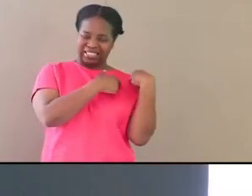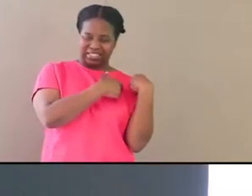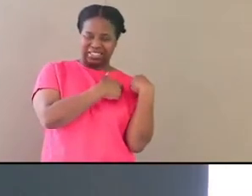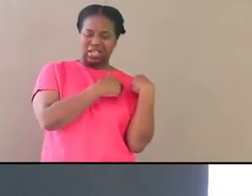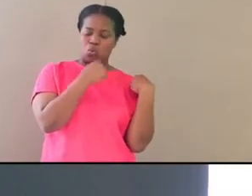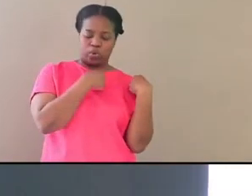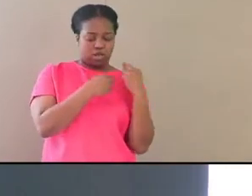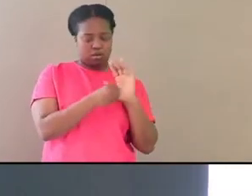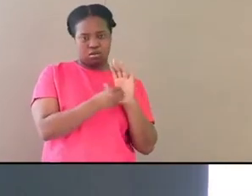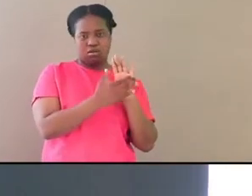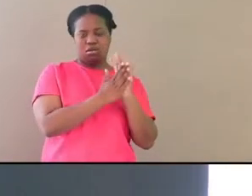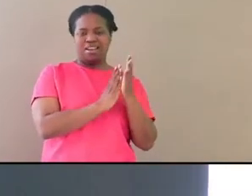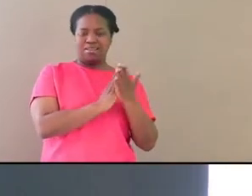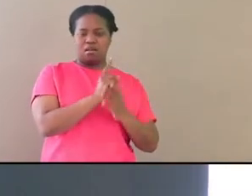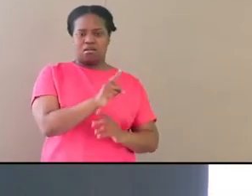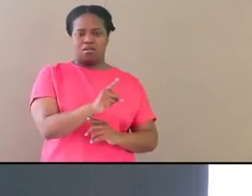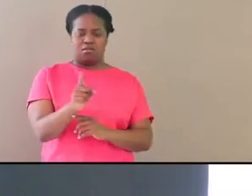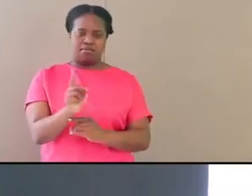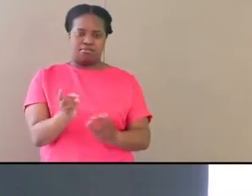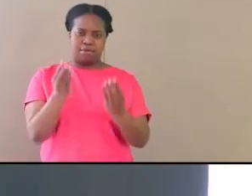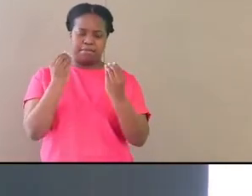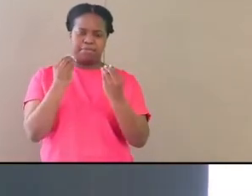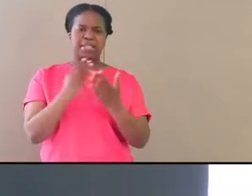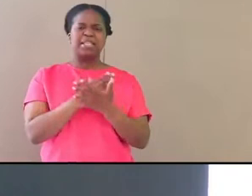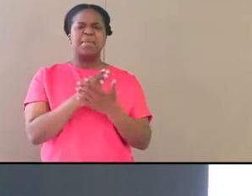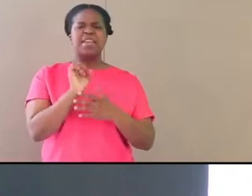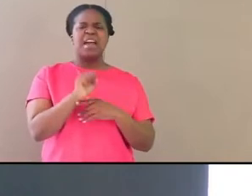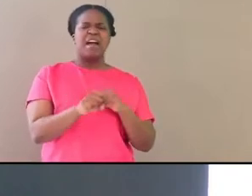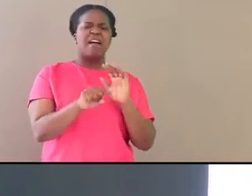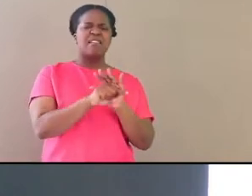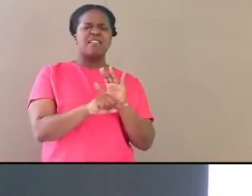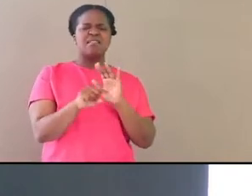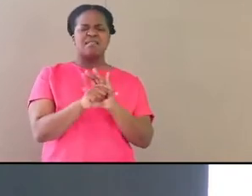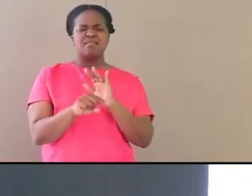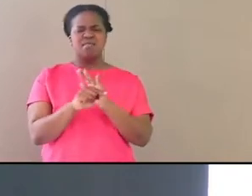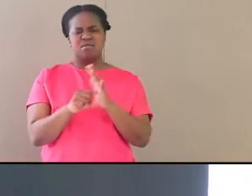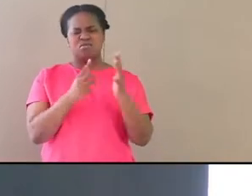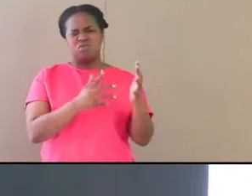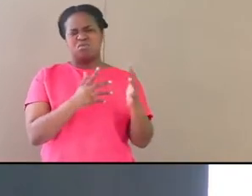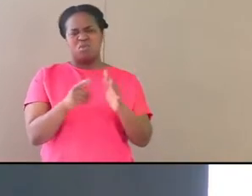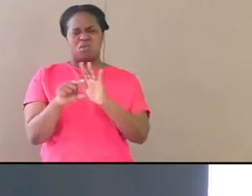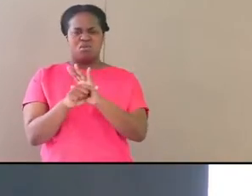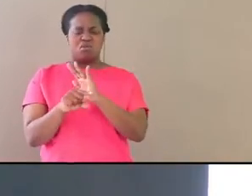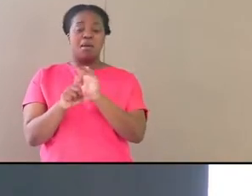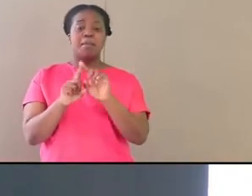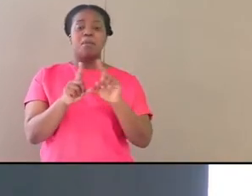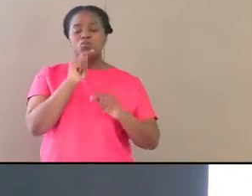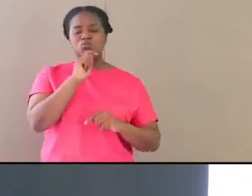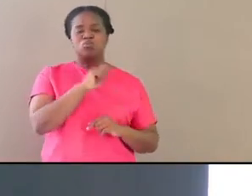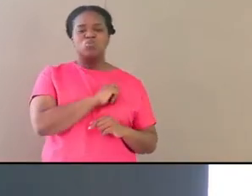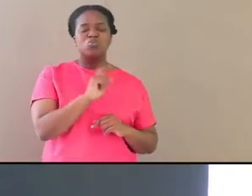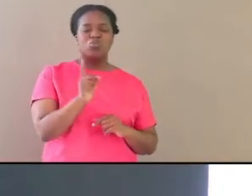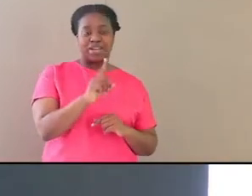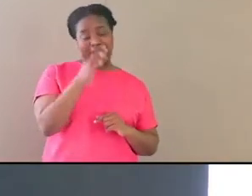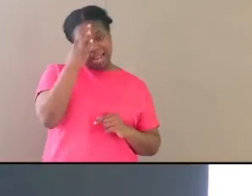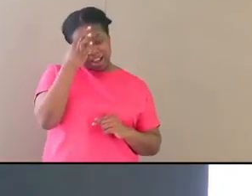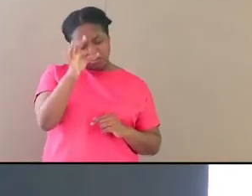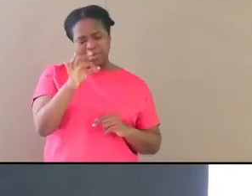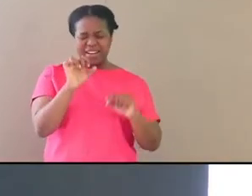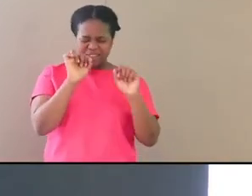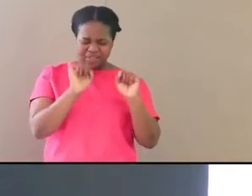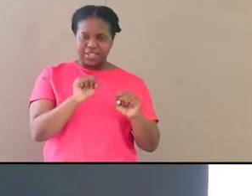embedded into our constitution. So a lot of people may say a lot of negative things about us. The truth of the matter is that the state has